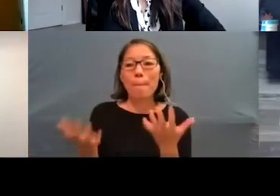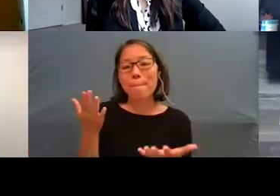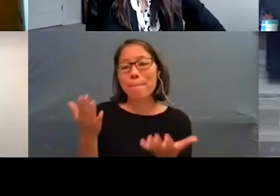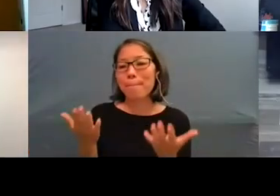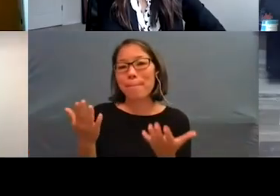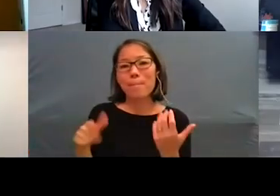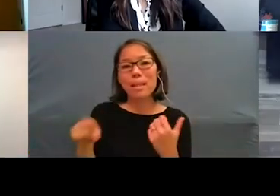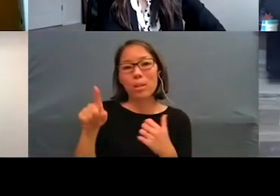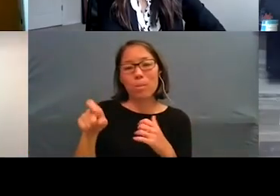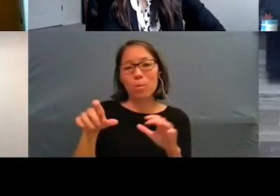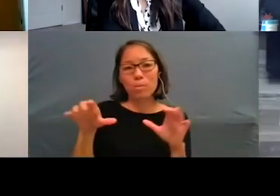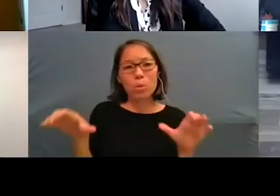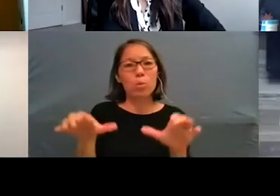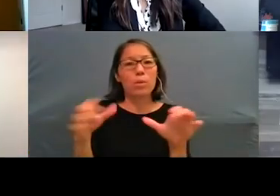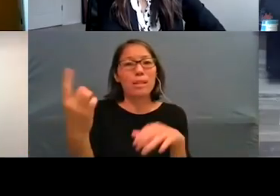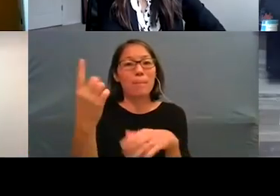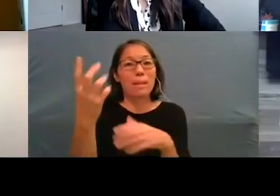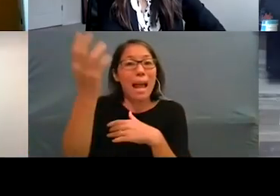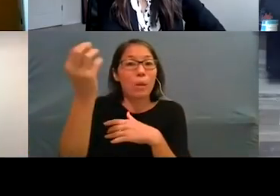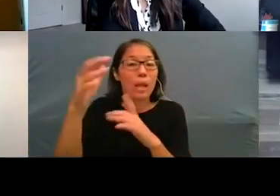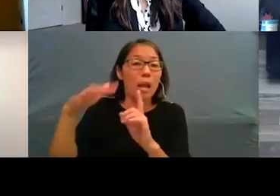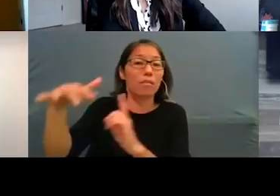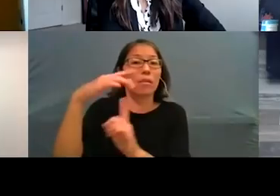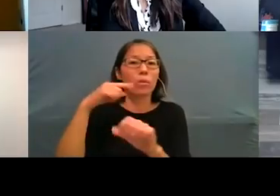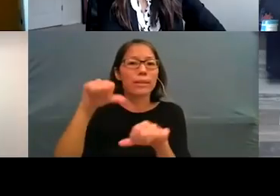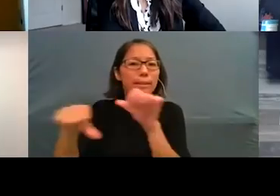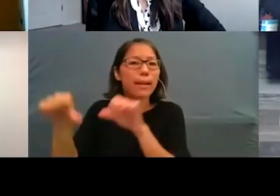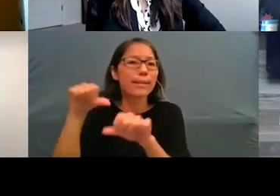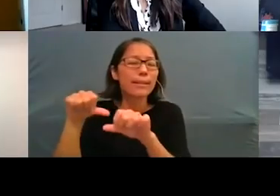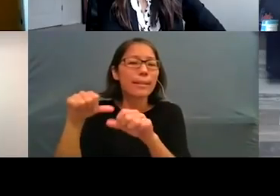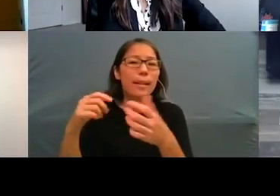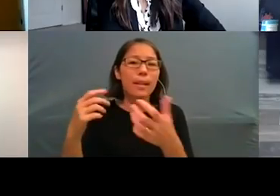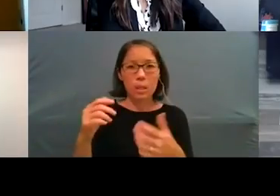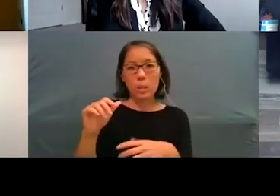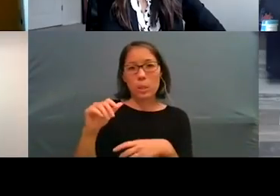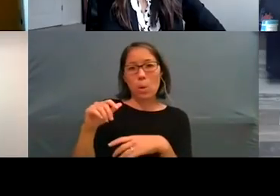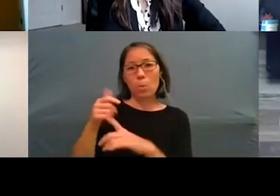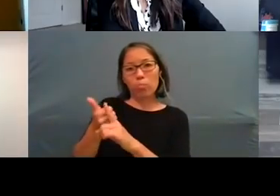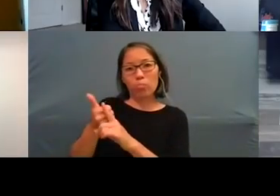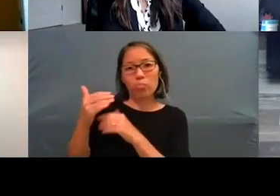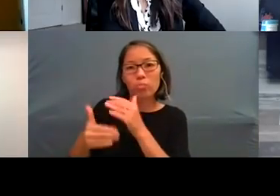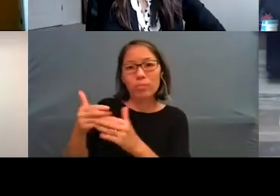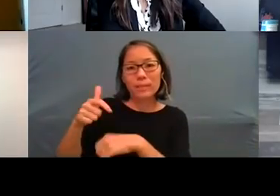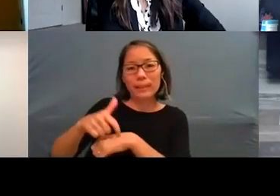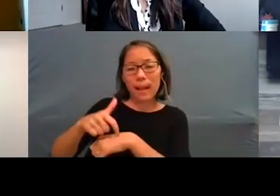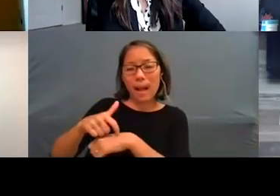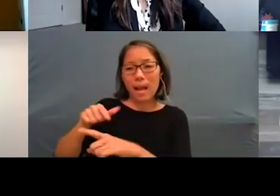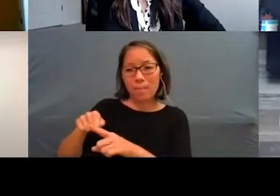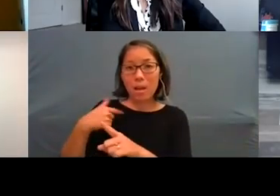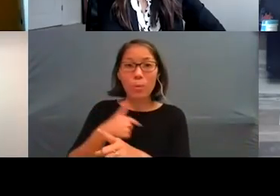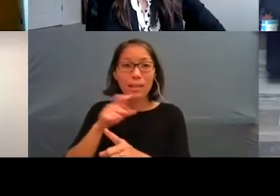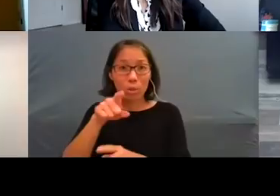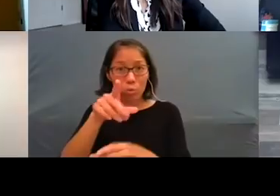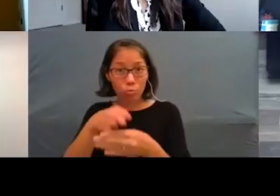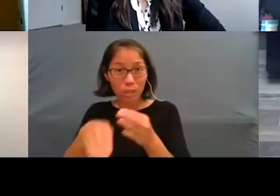something hands-on outside in their environment for science. So the asynchronous time is, here is what we need you to get